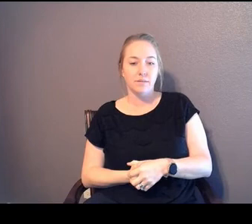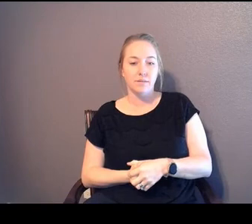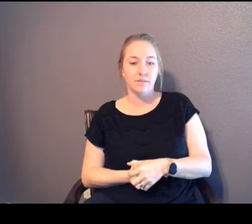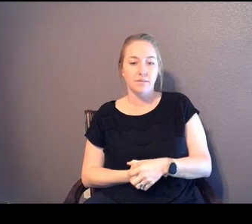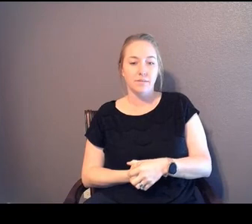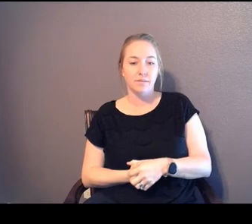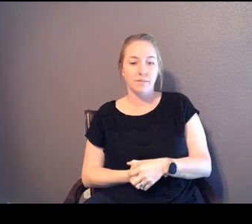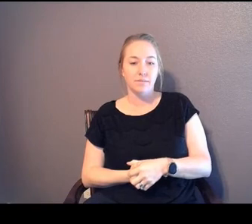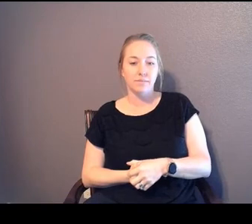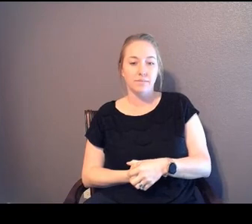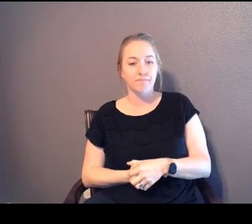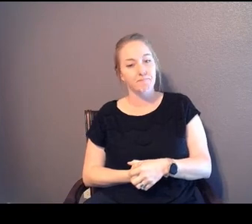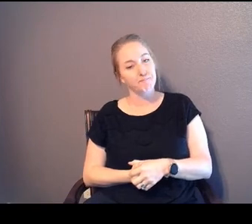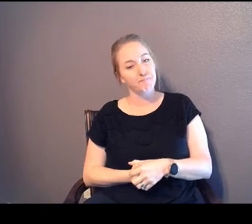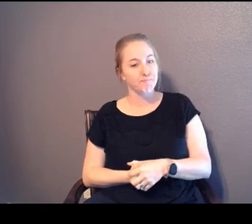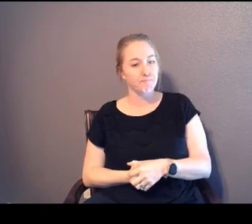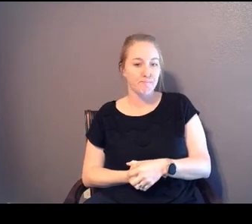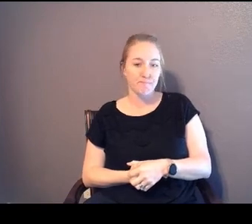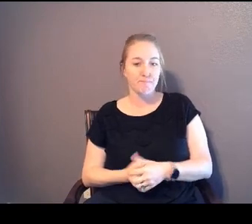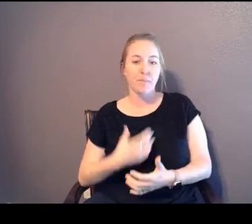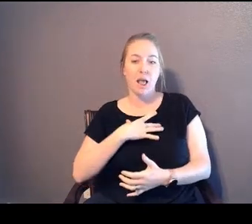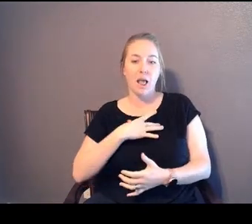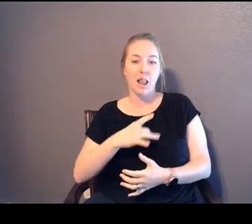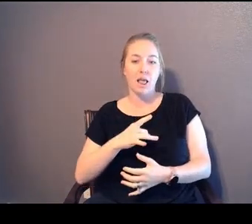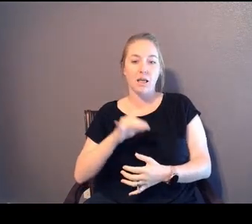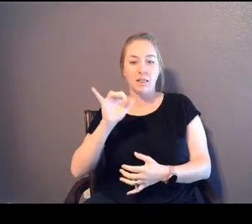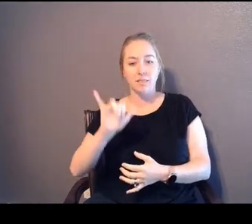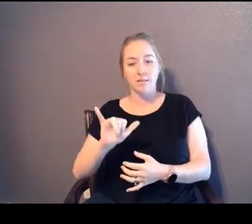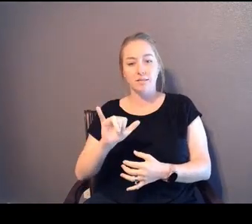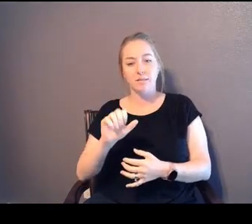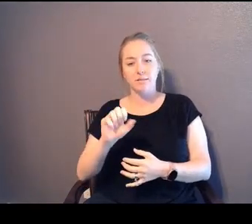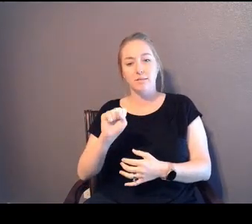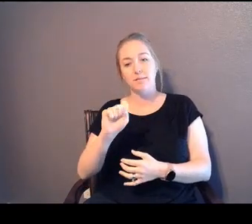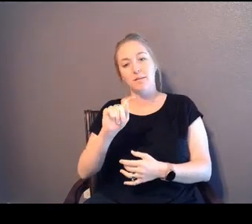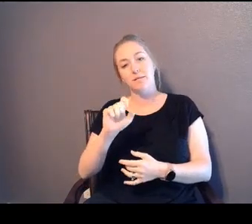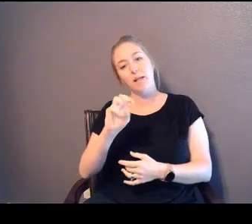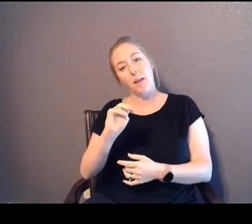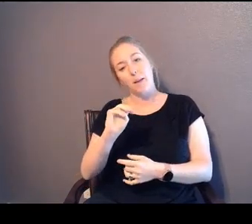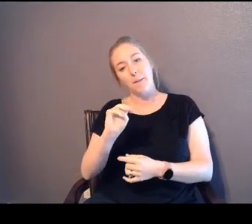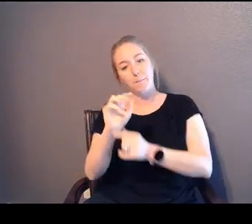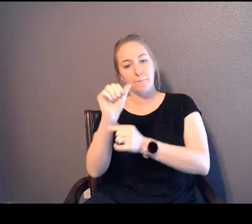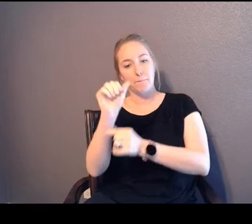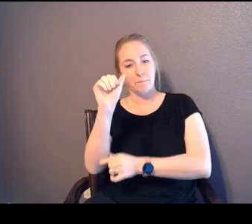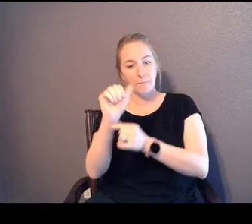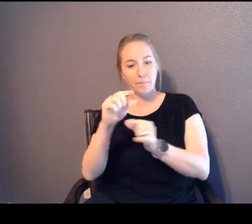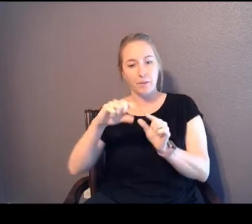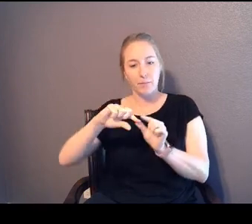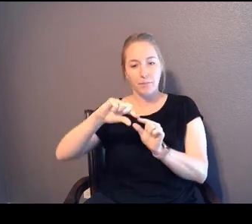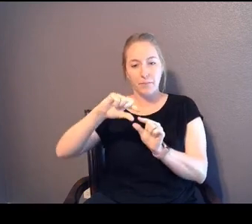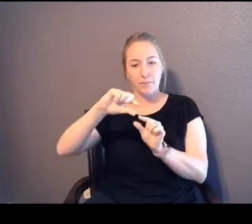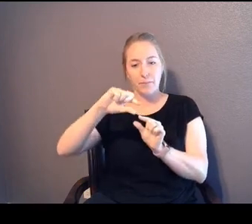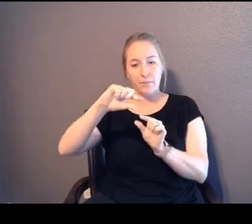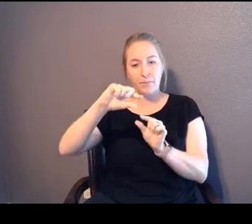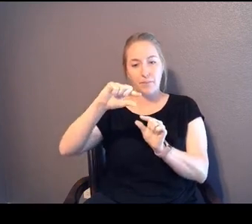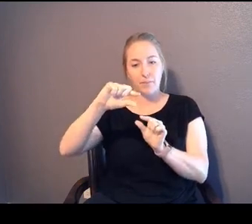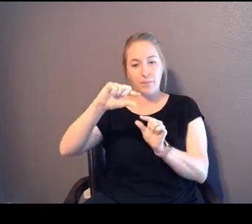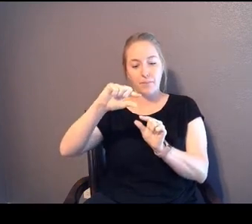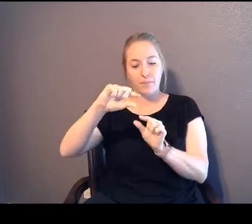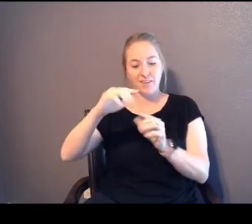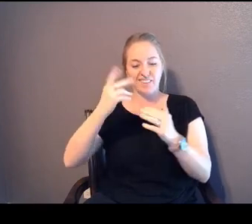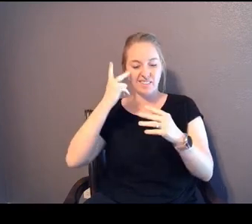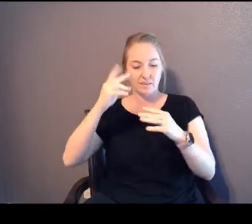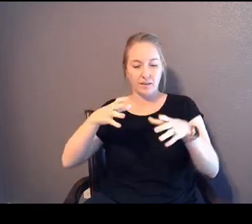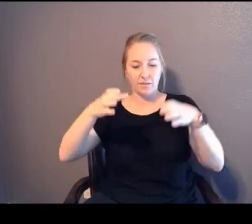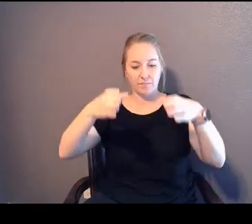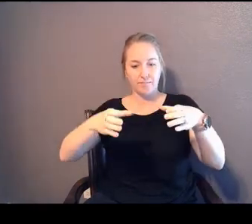like this little stem. So it starts about here. And just when it comes to the edge of the plant, it kind of